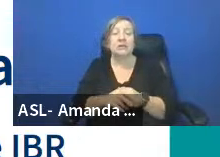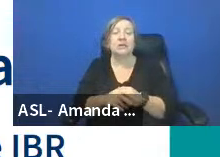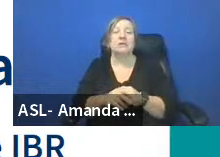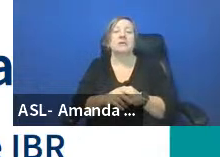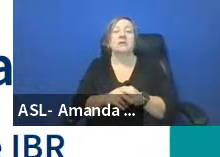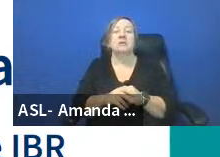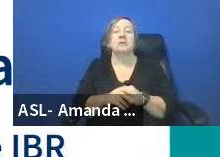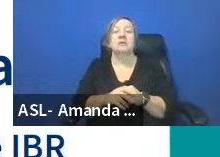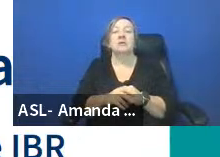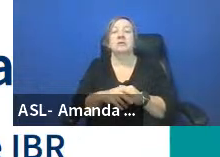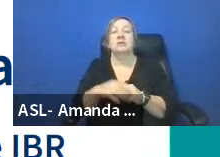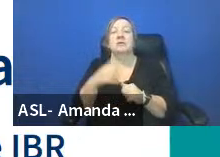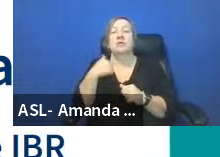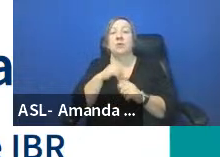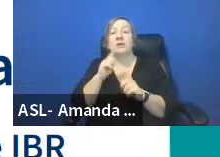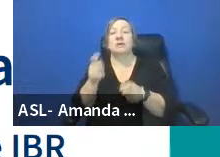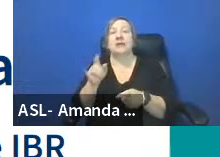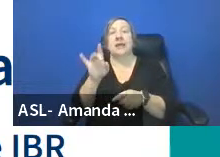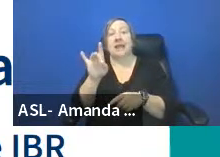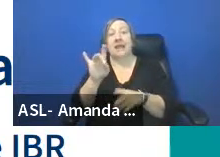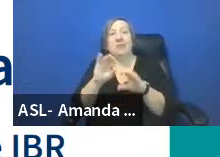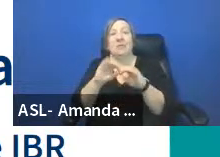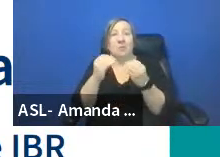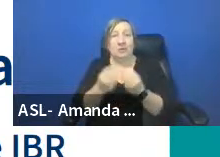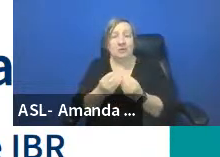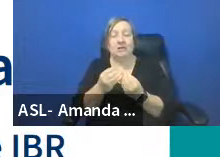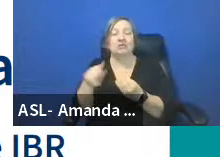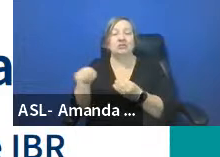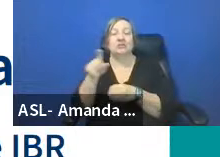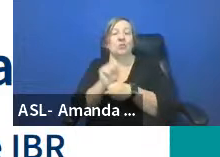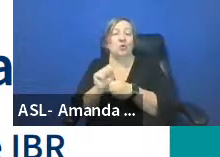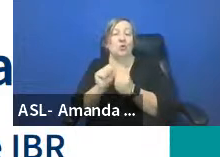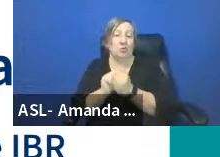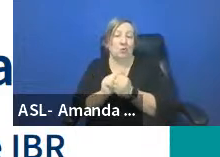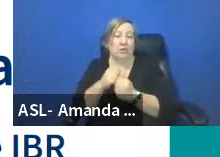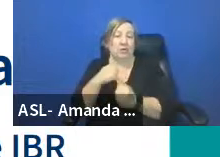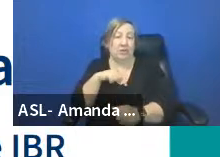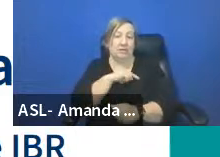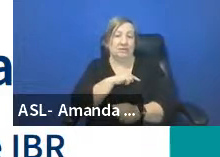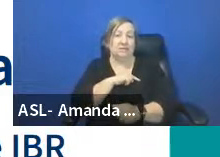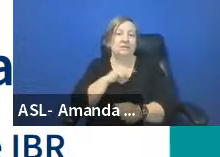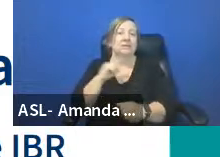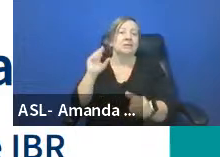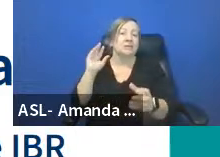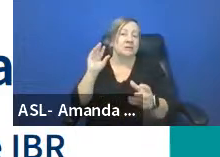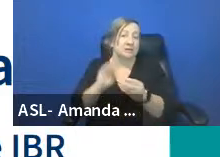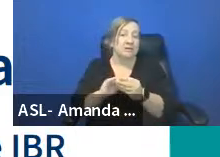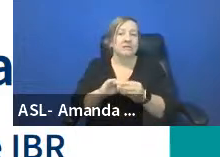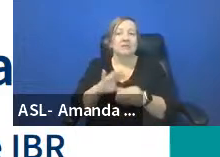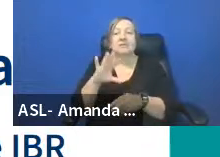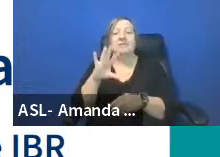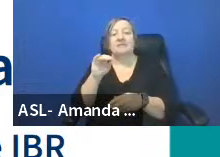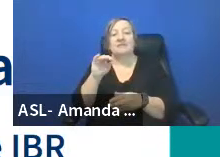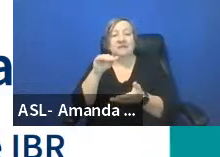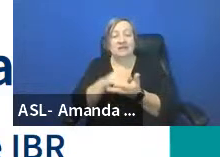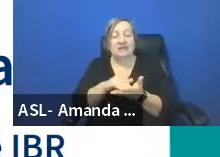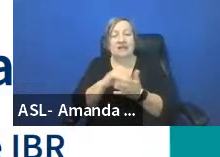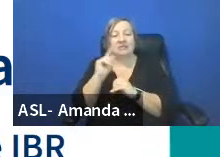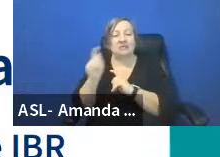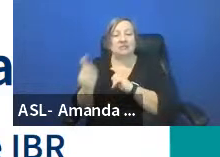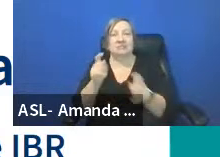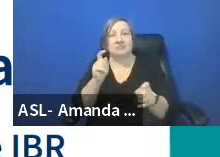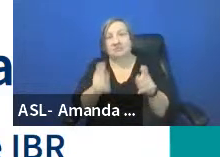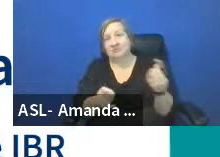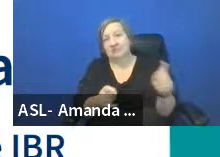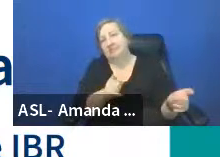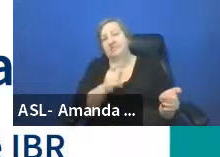we have awarded 8 organizations to work with us, totaling in $50,000 awarded